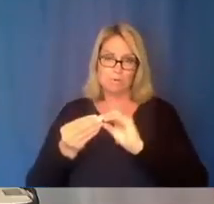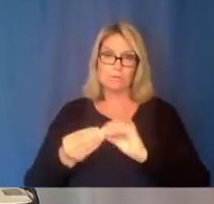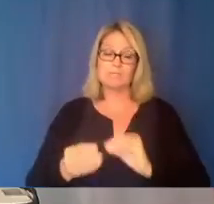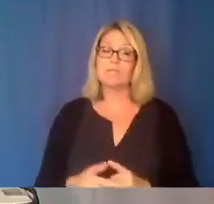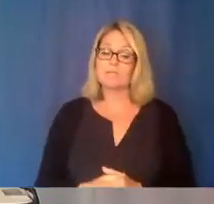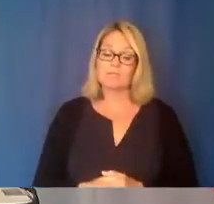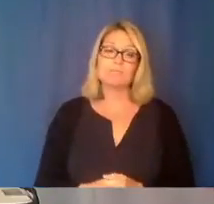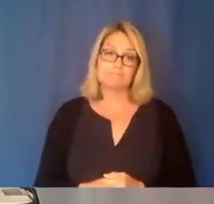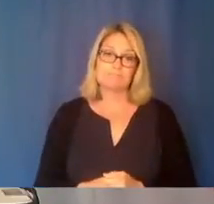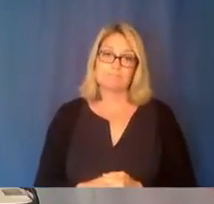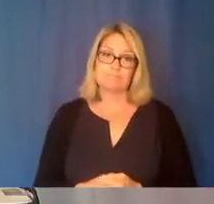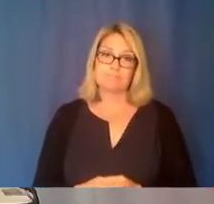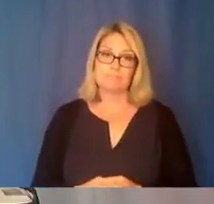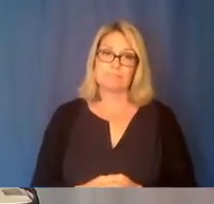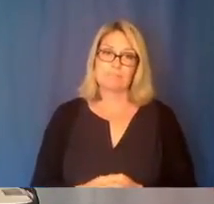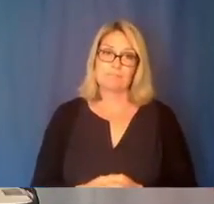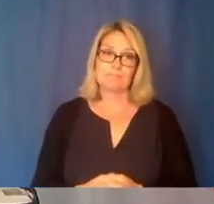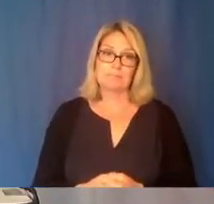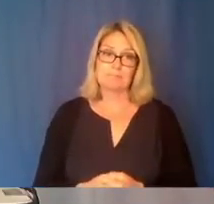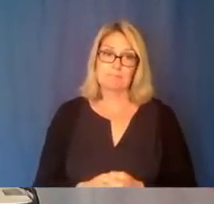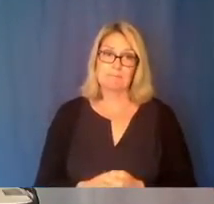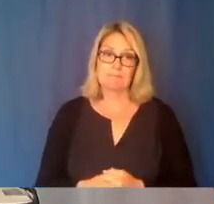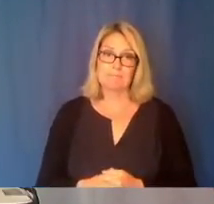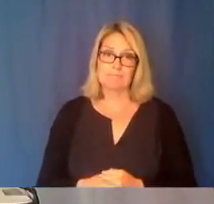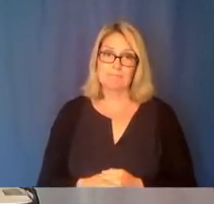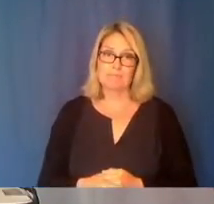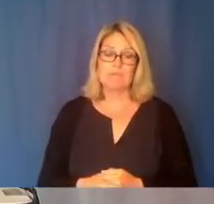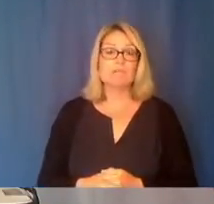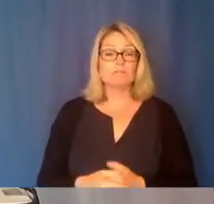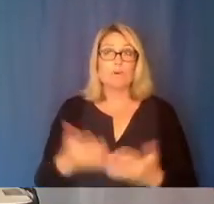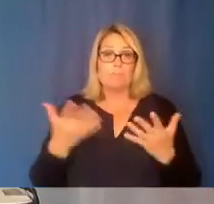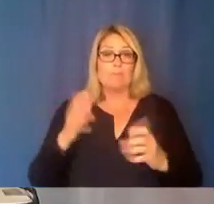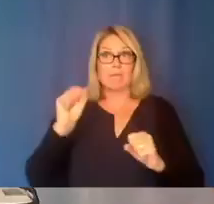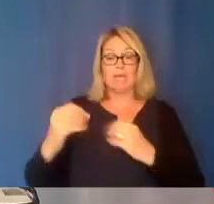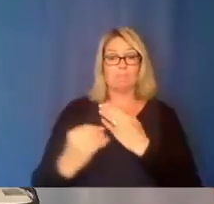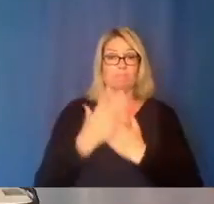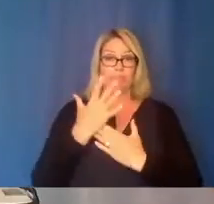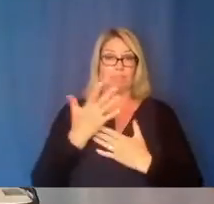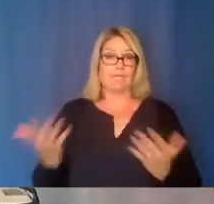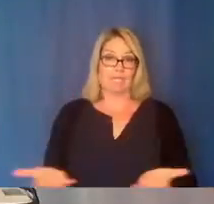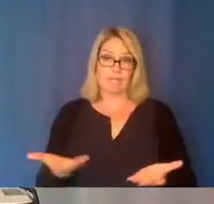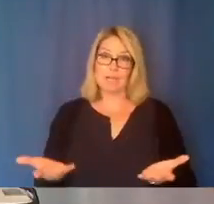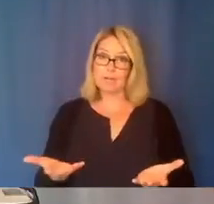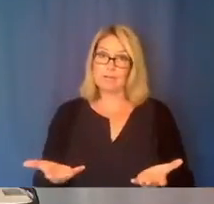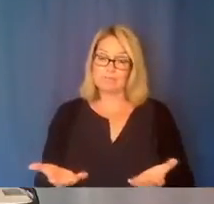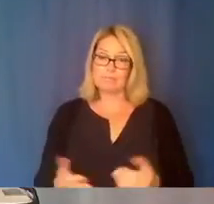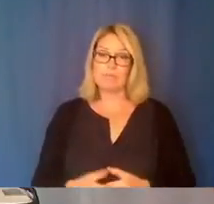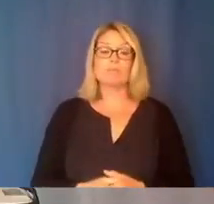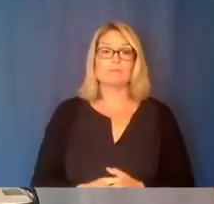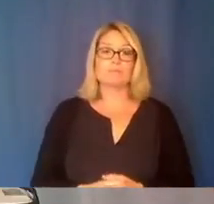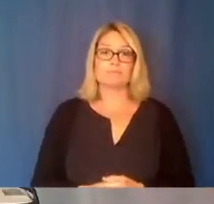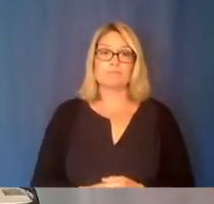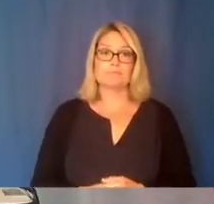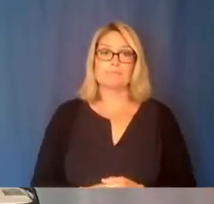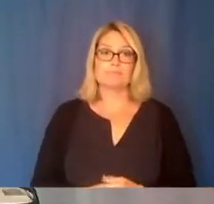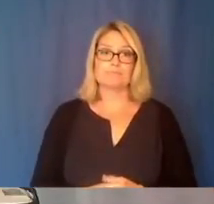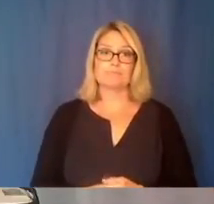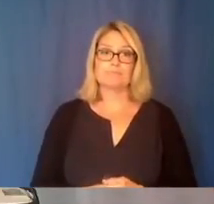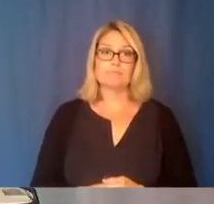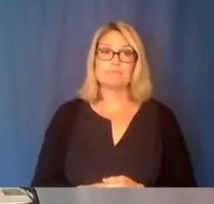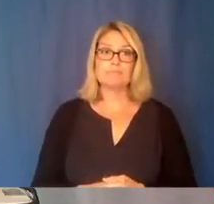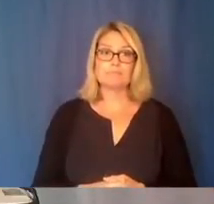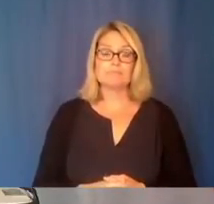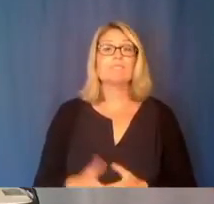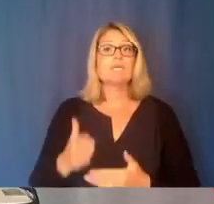has been an indicator of what we could potentially expect here. So I think it's a little bit of both. I think some people will be really,